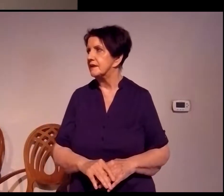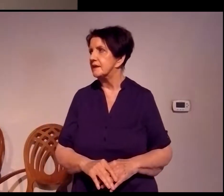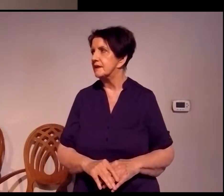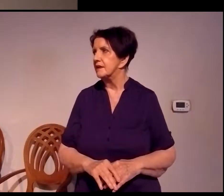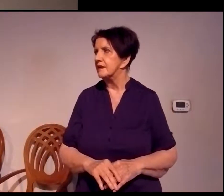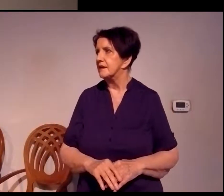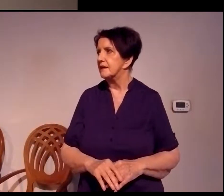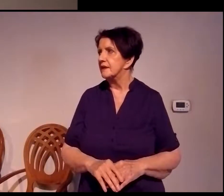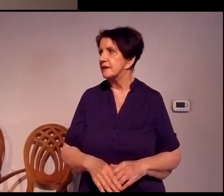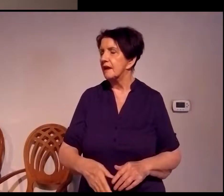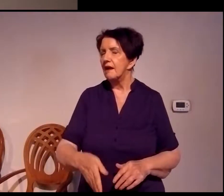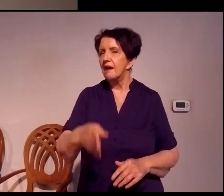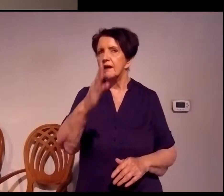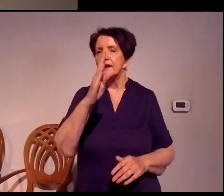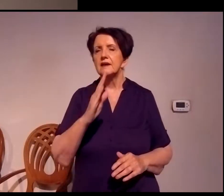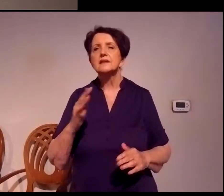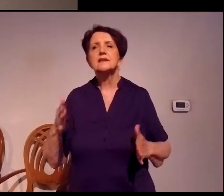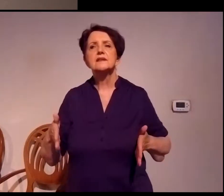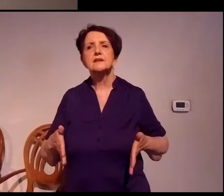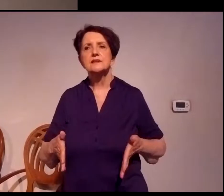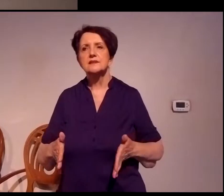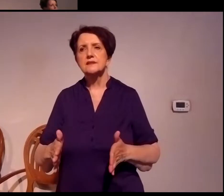way.